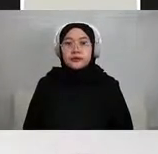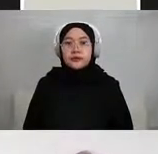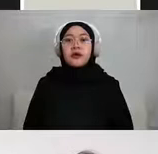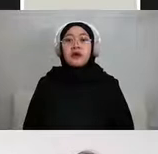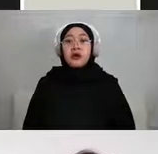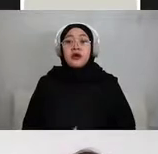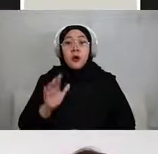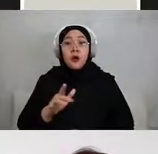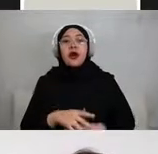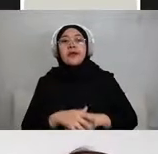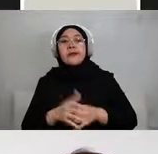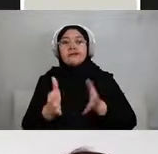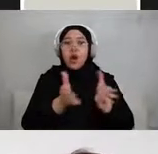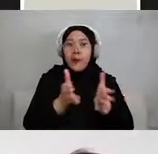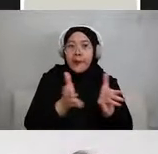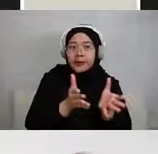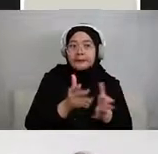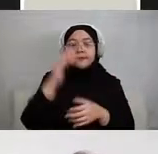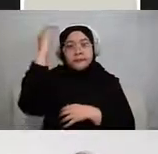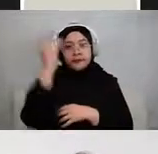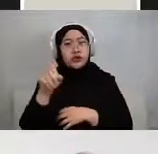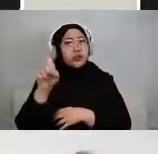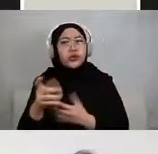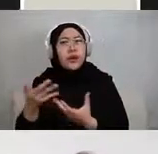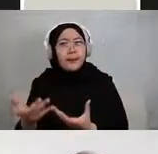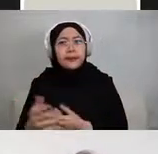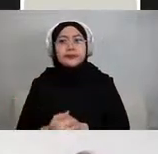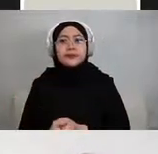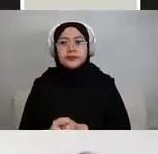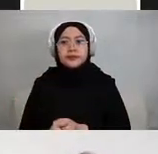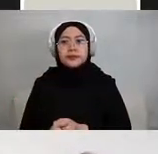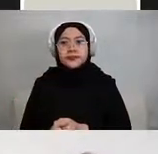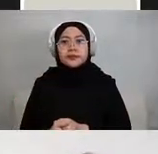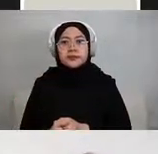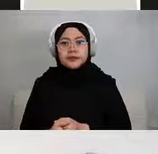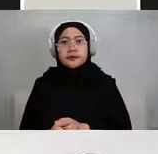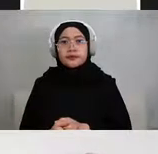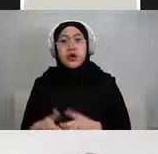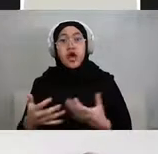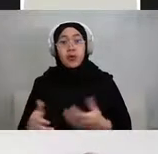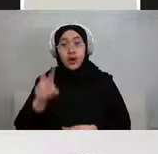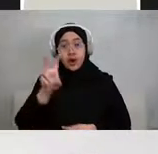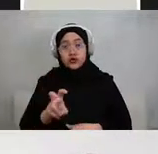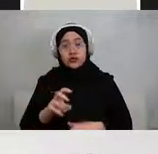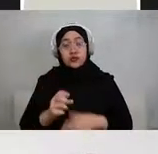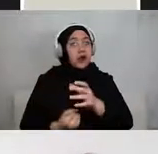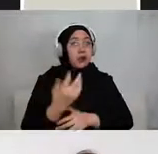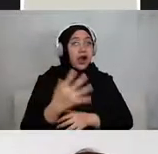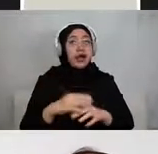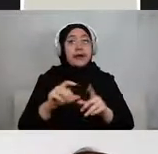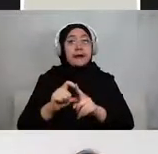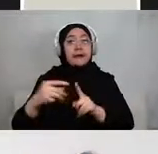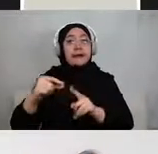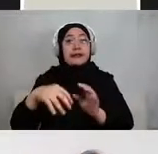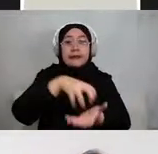load requirement. So we have to develop our depots where the power is available and